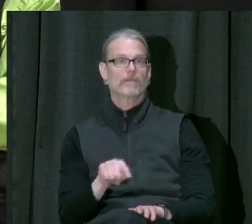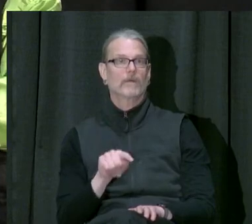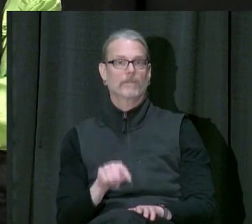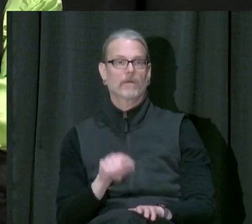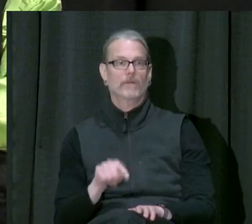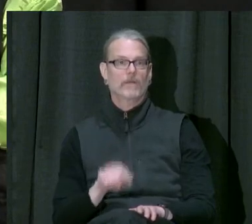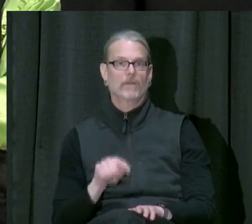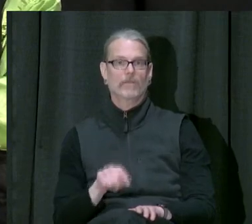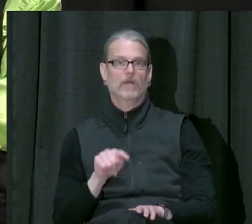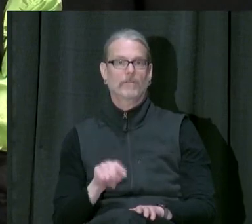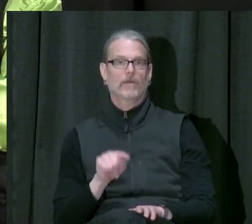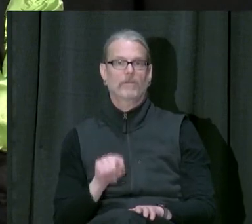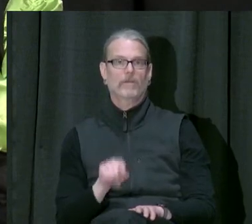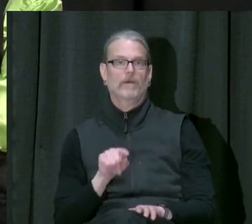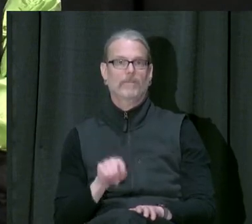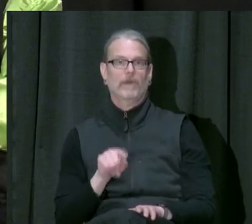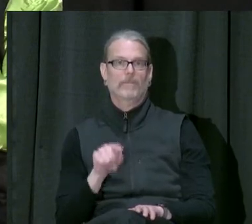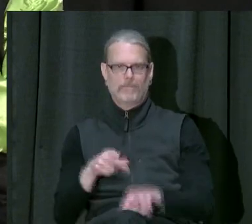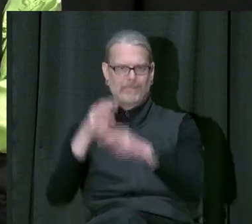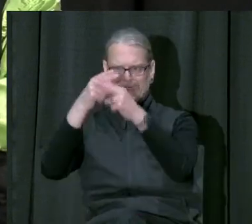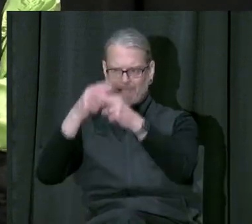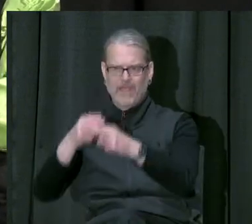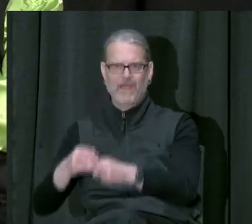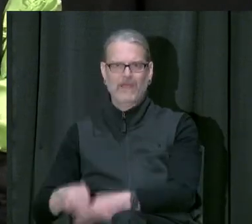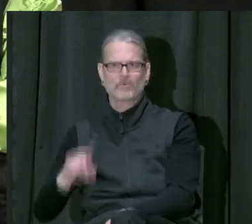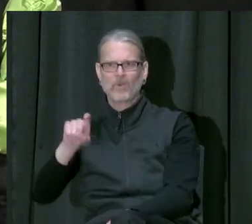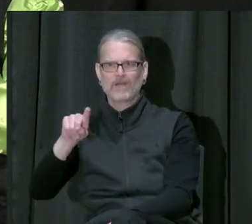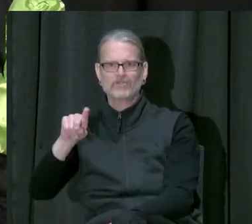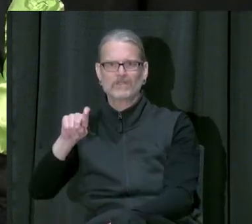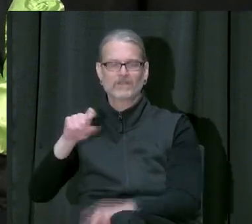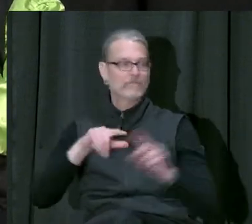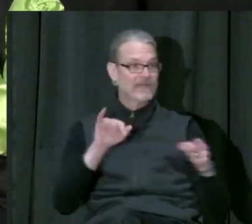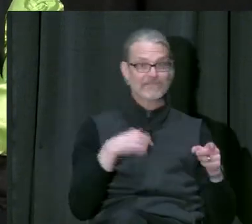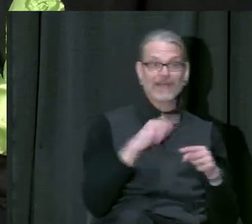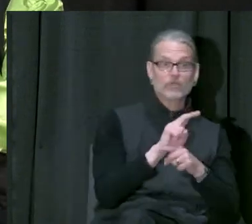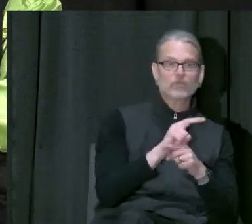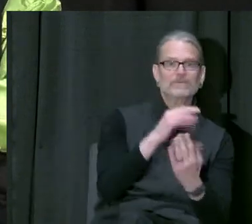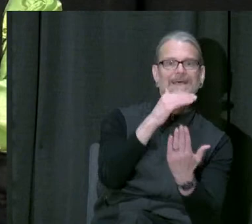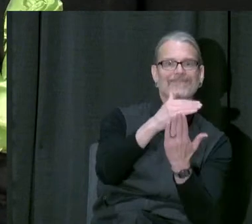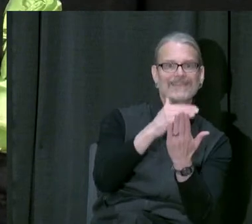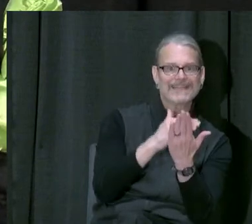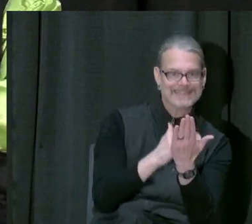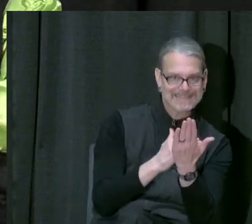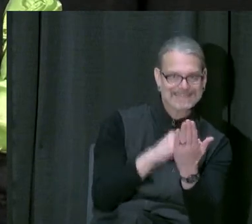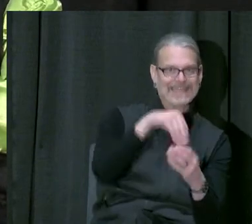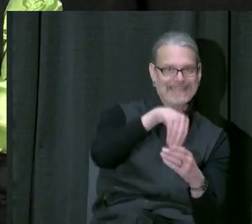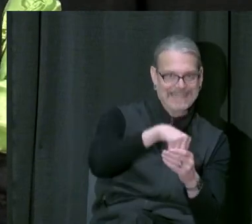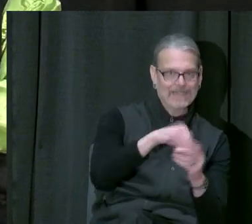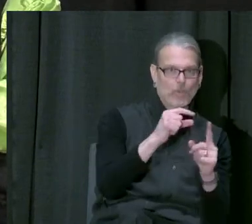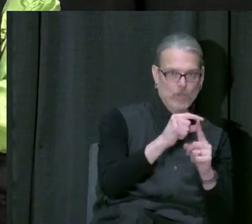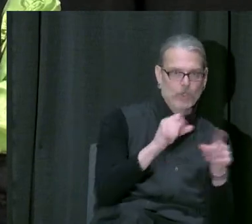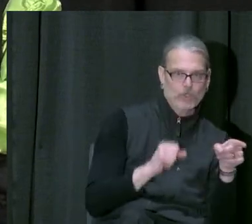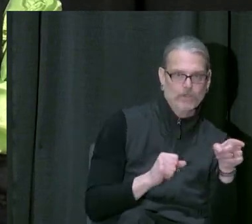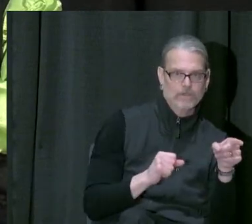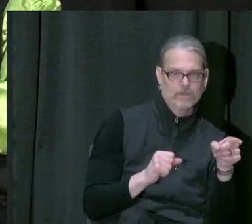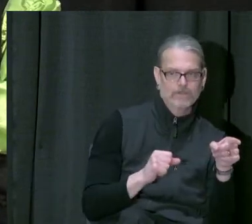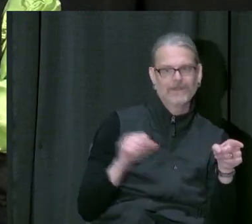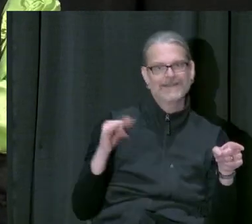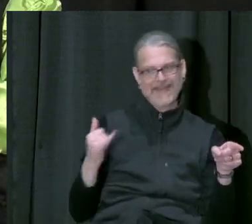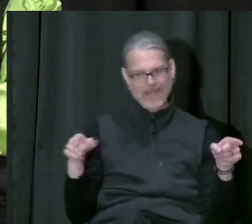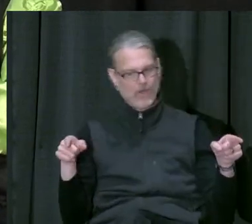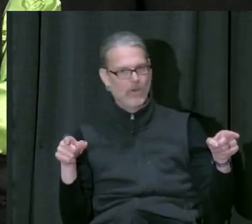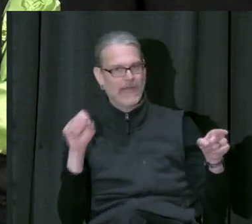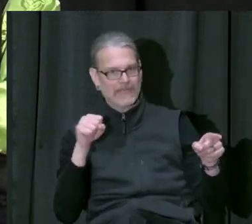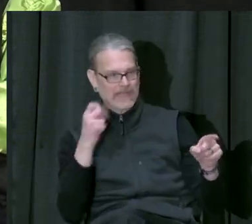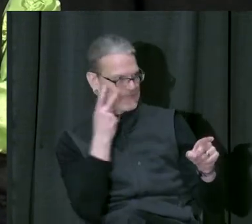list is gonna end. But if I used the list feature inside Word, assistive technology is now going to recognize and count out